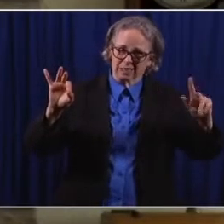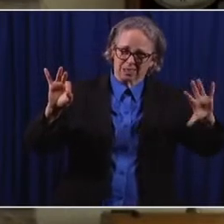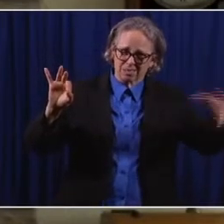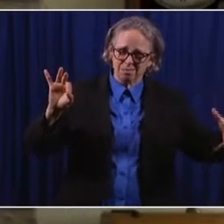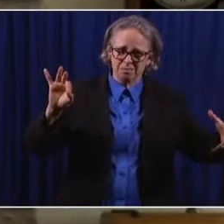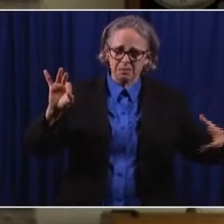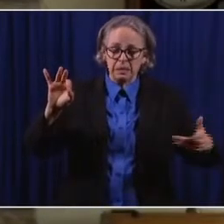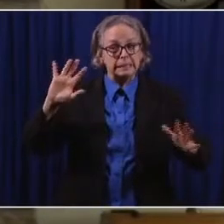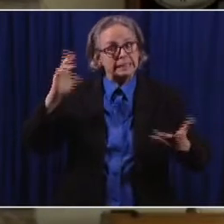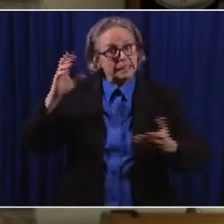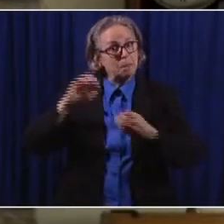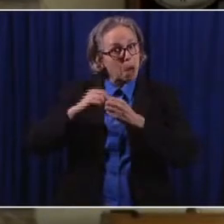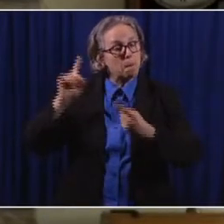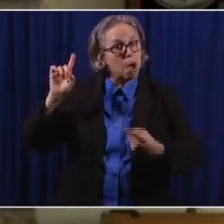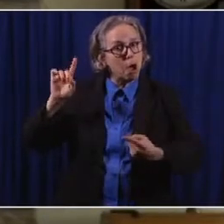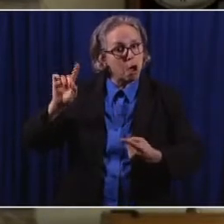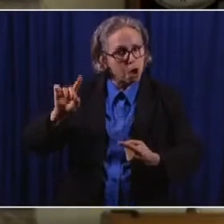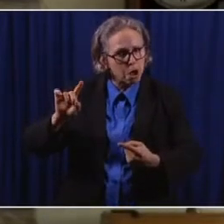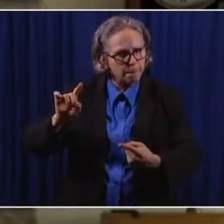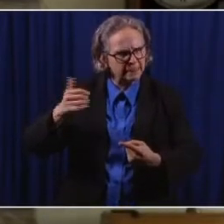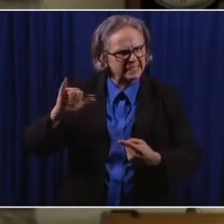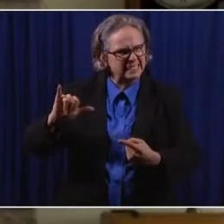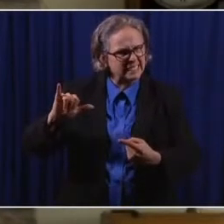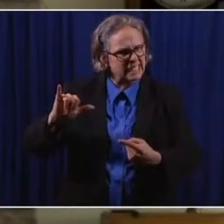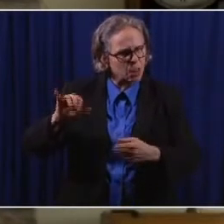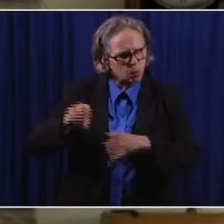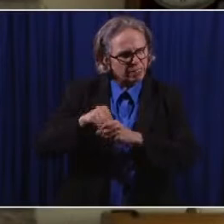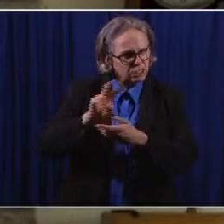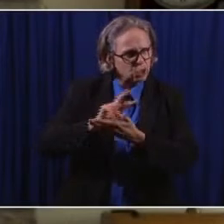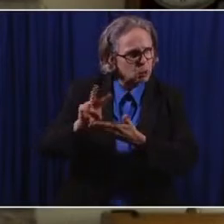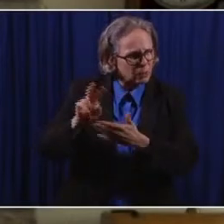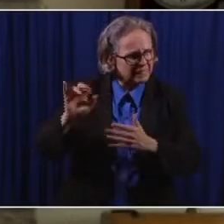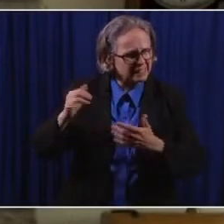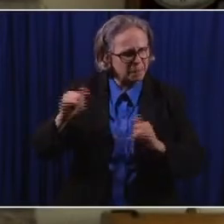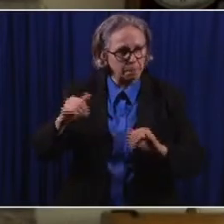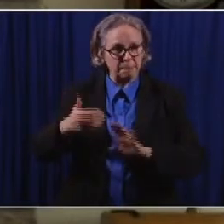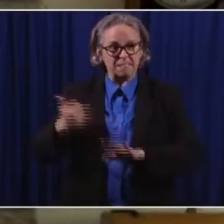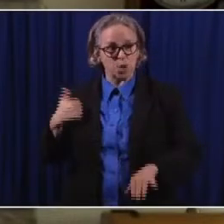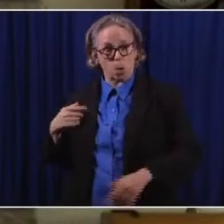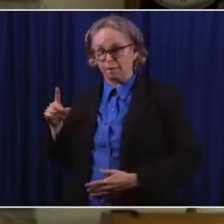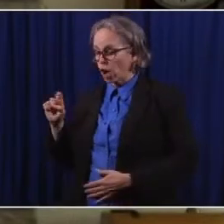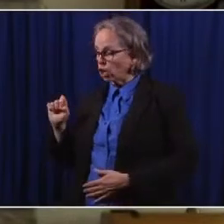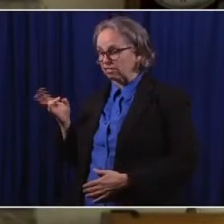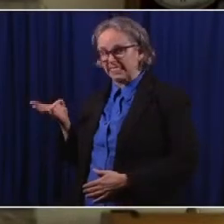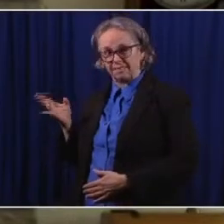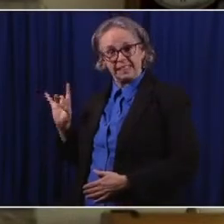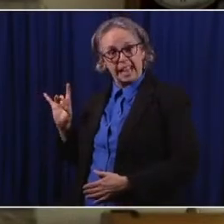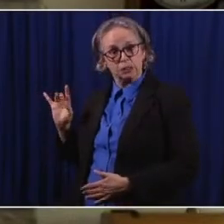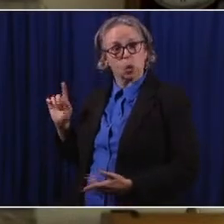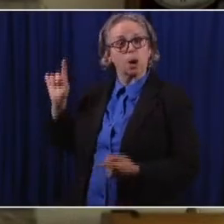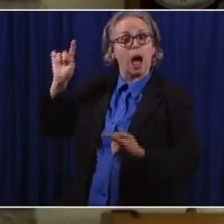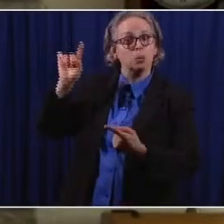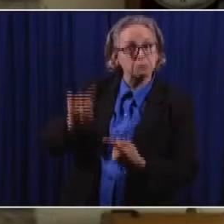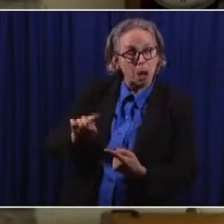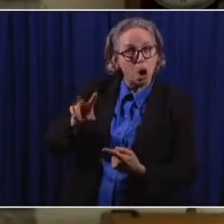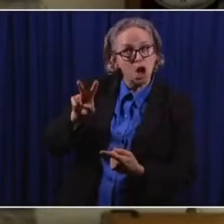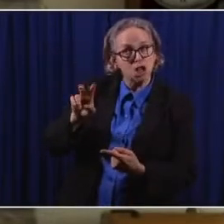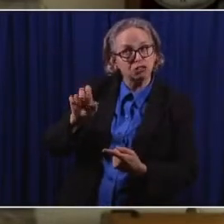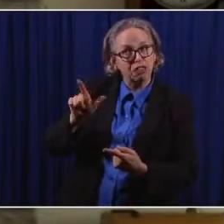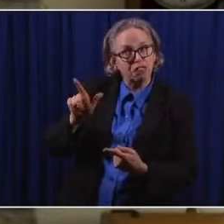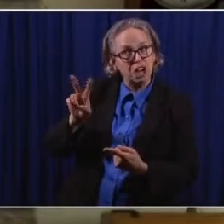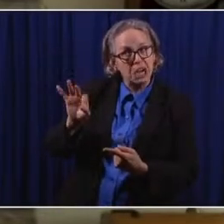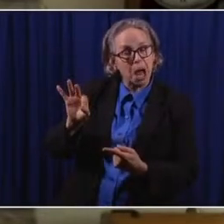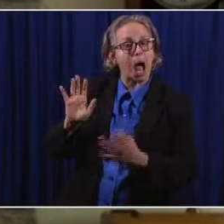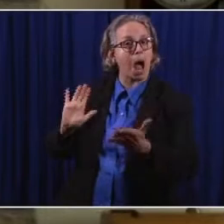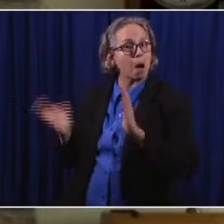weeks, which is good, with cases per capita declining from 178 to 139. Montgomery County is the only county